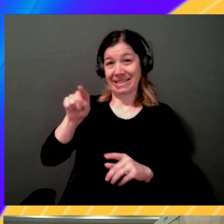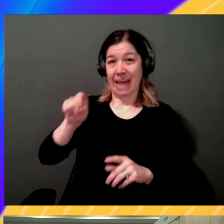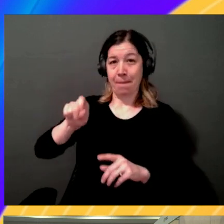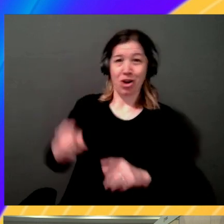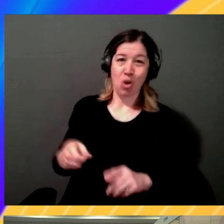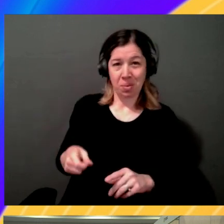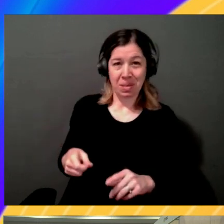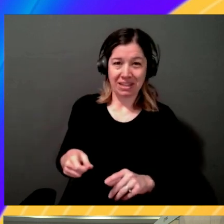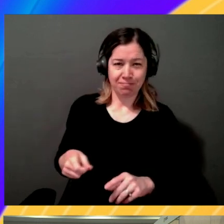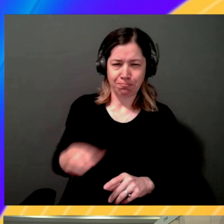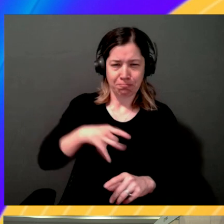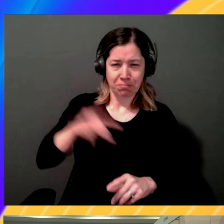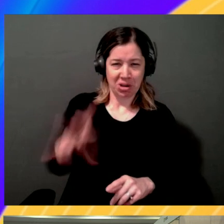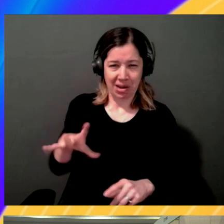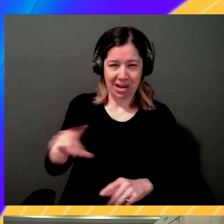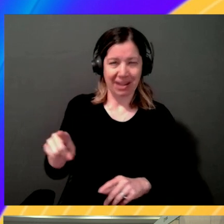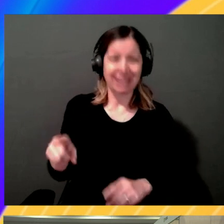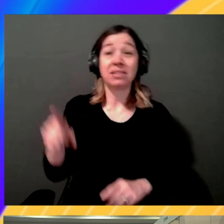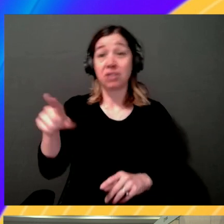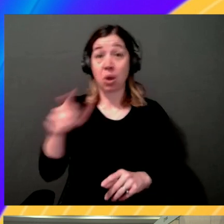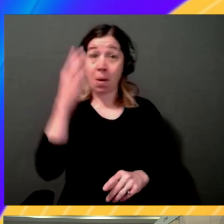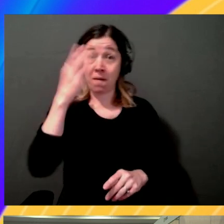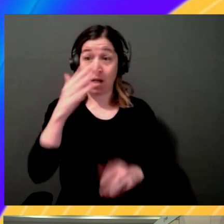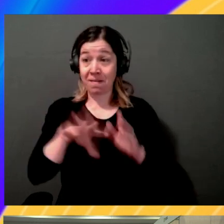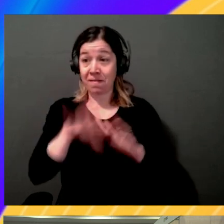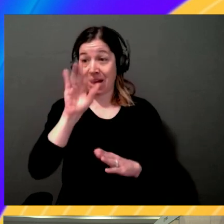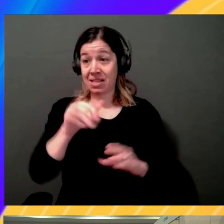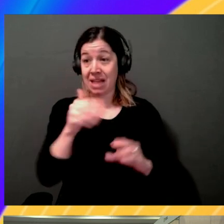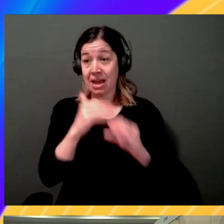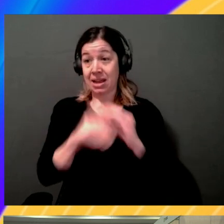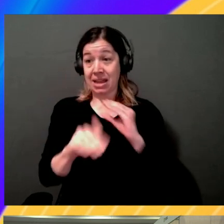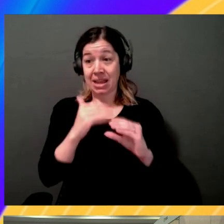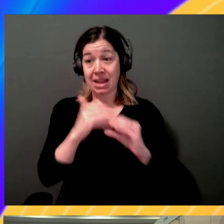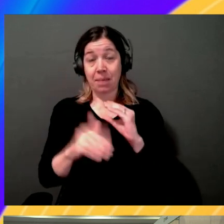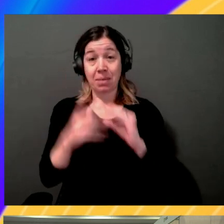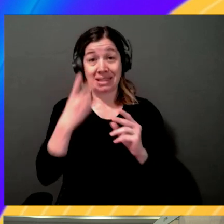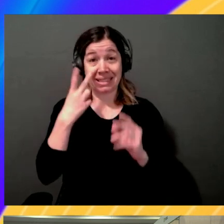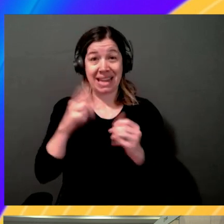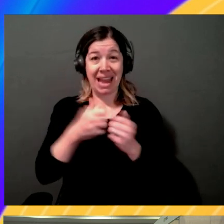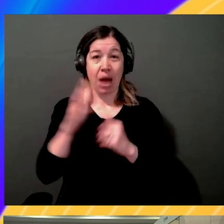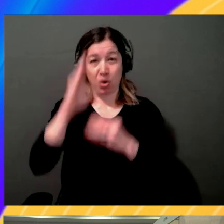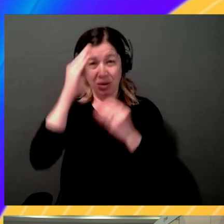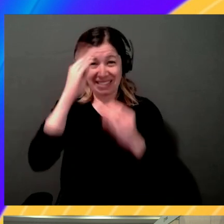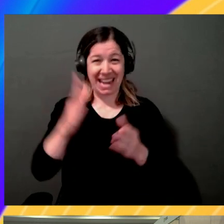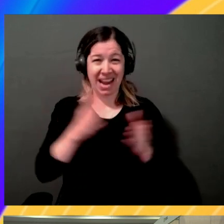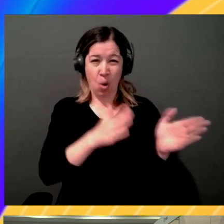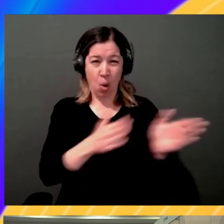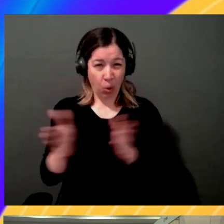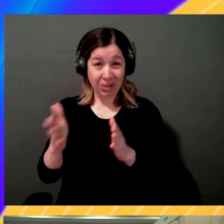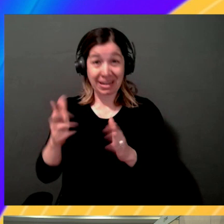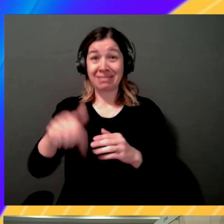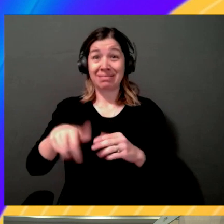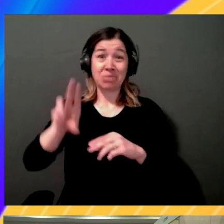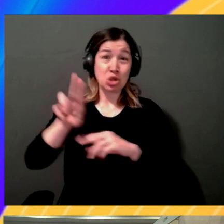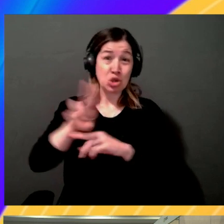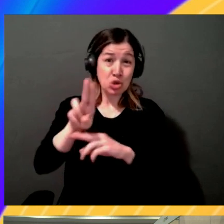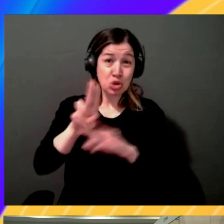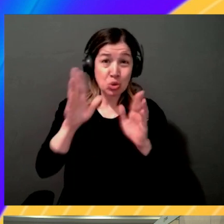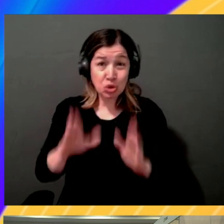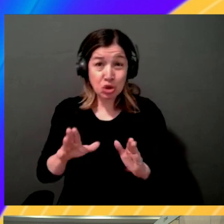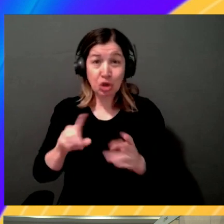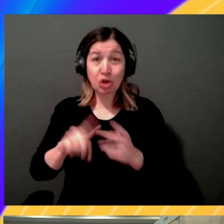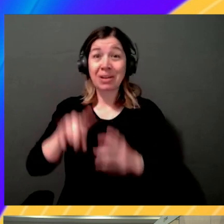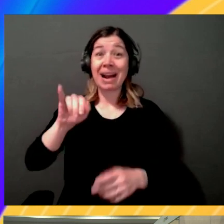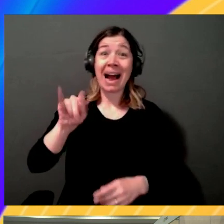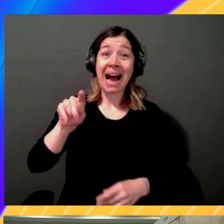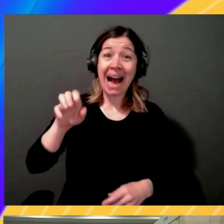front, you have to define the schema, which are basically how your data is organized. So in this particular case, you have a user, an item, what happened,